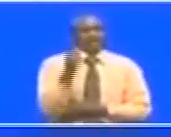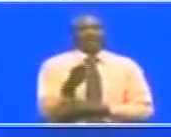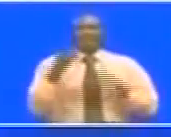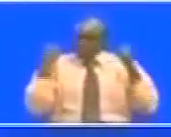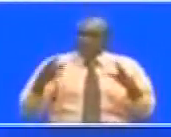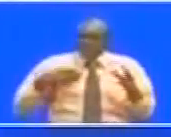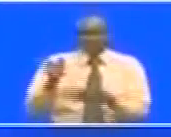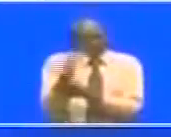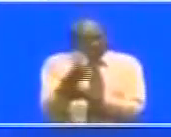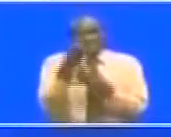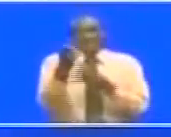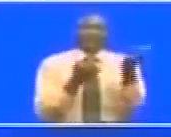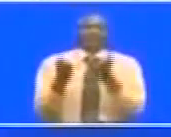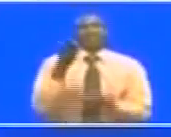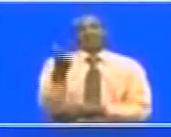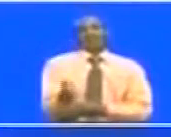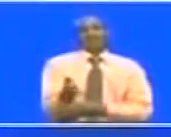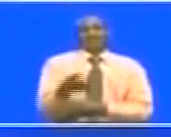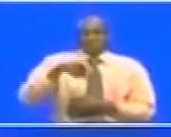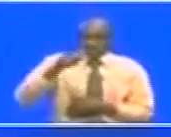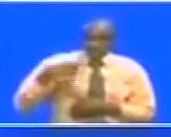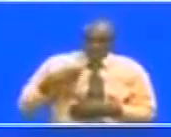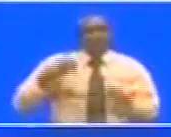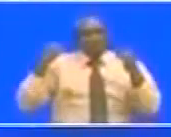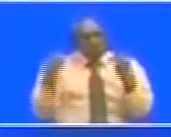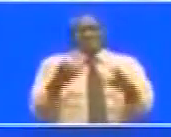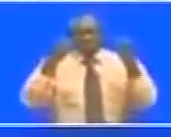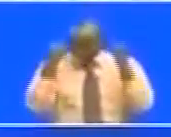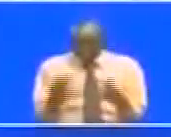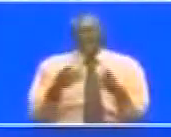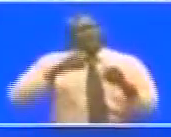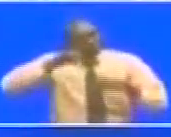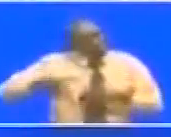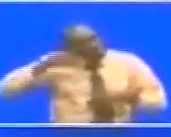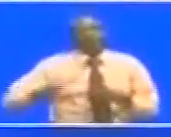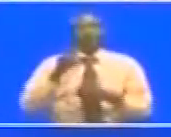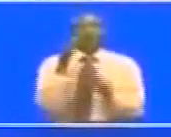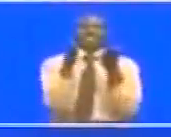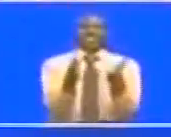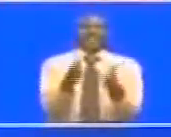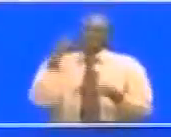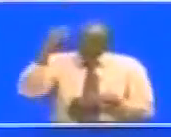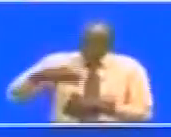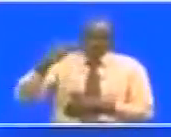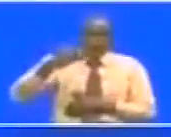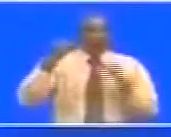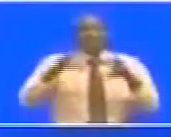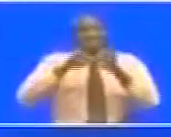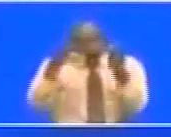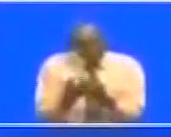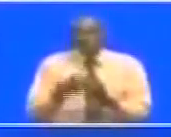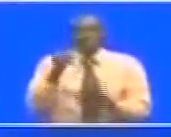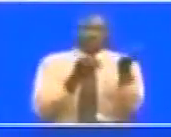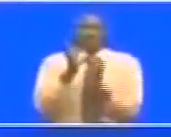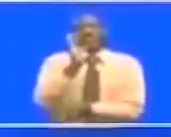of the city's fish is traded. With a turnover of tens of millions of Tanzania shillings every single day and hundreds of families depending